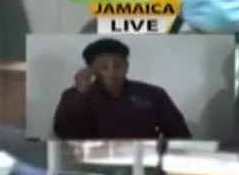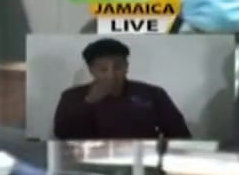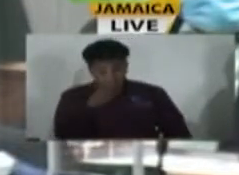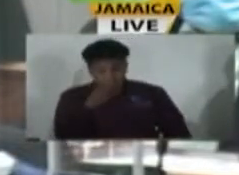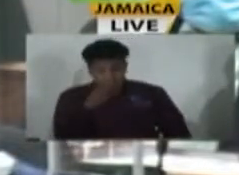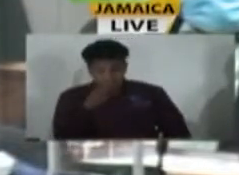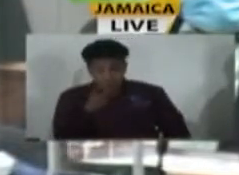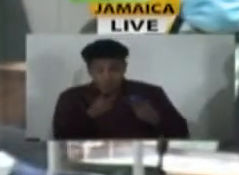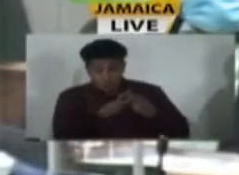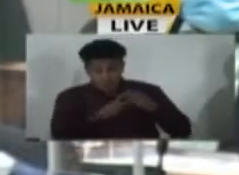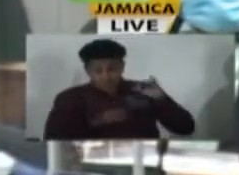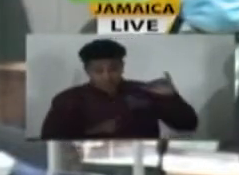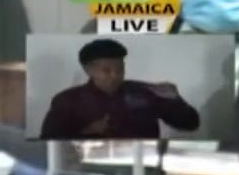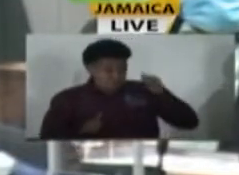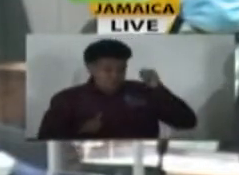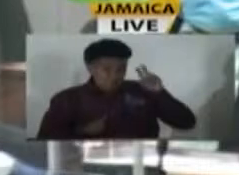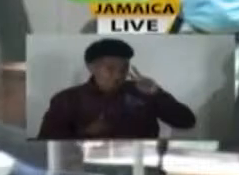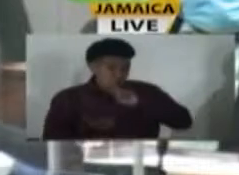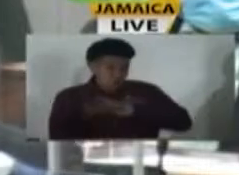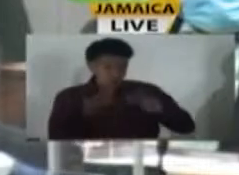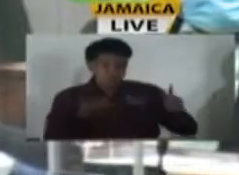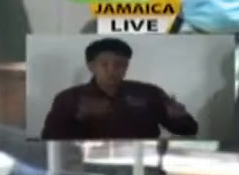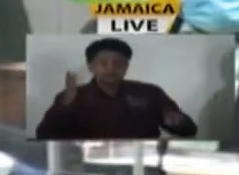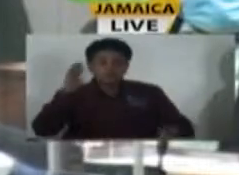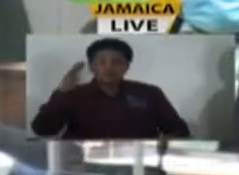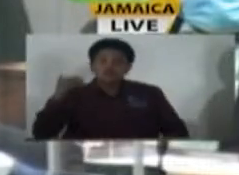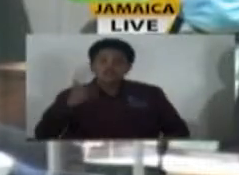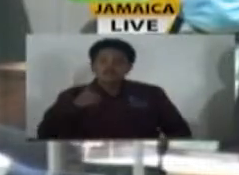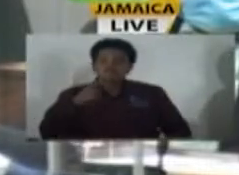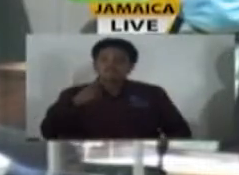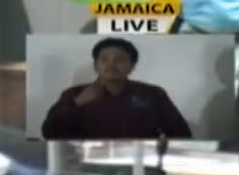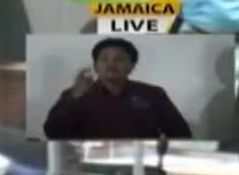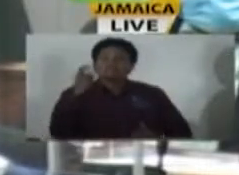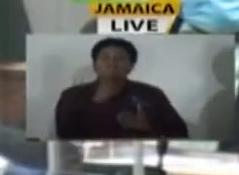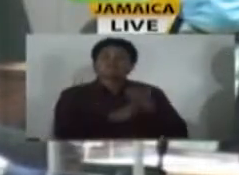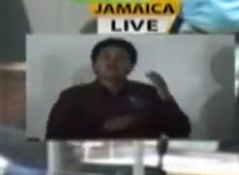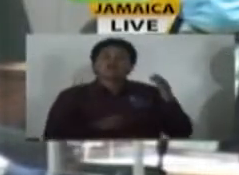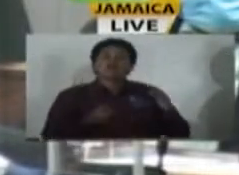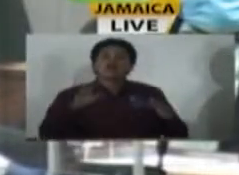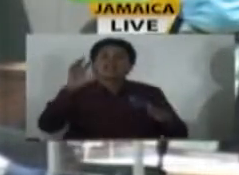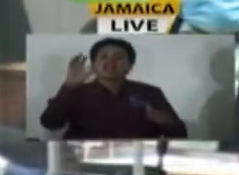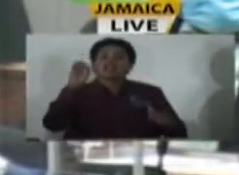in quarantine is subjected to a fine of